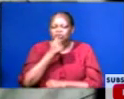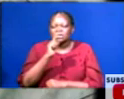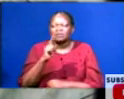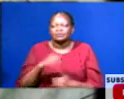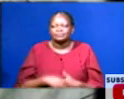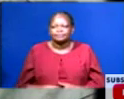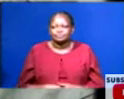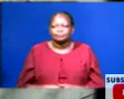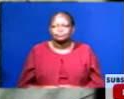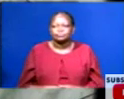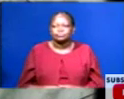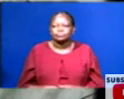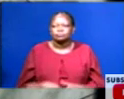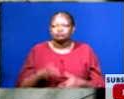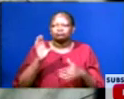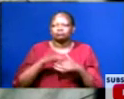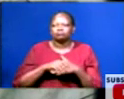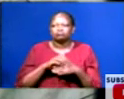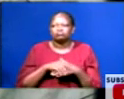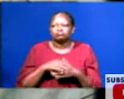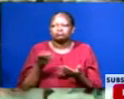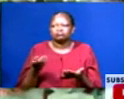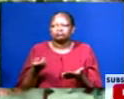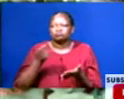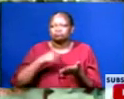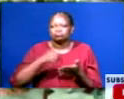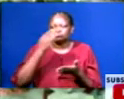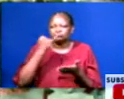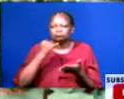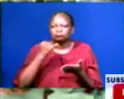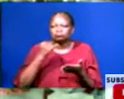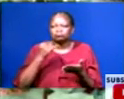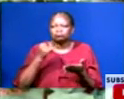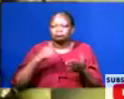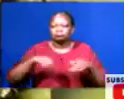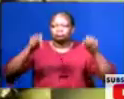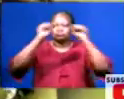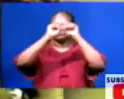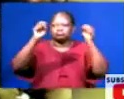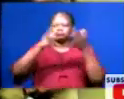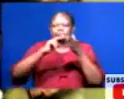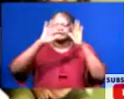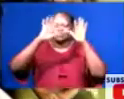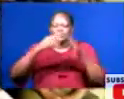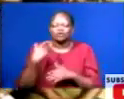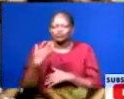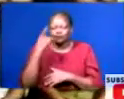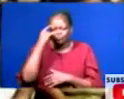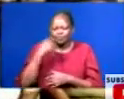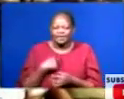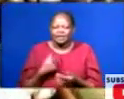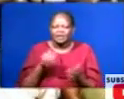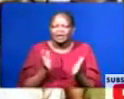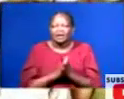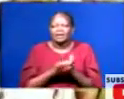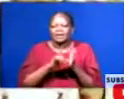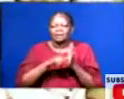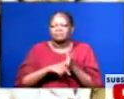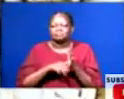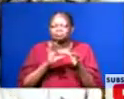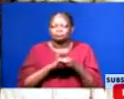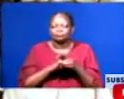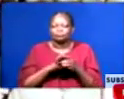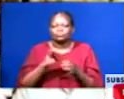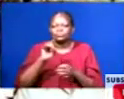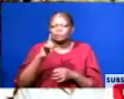a parchment which was signed by him. I consider it to be a very important document. Waithaka then joined the Laikipia Air